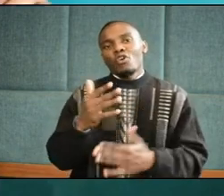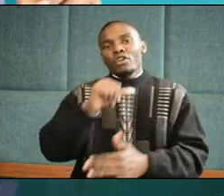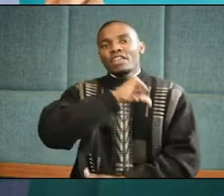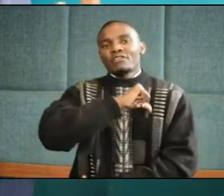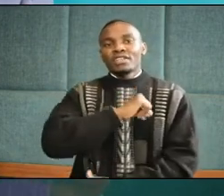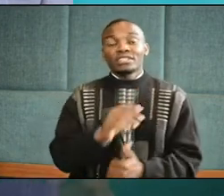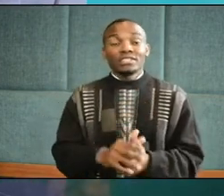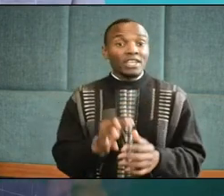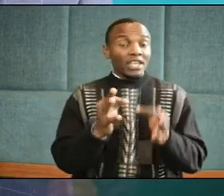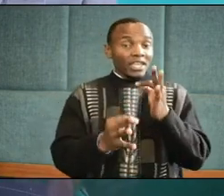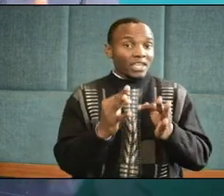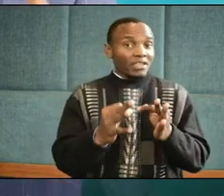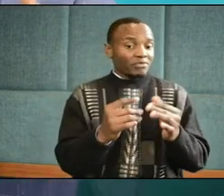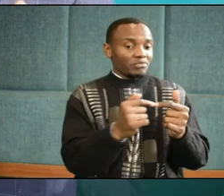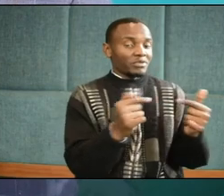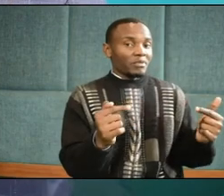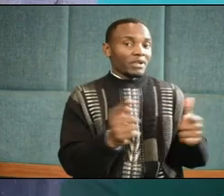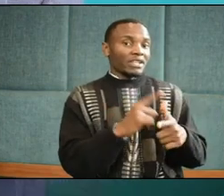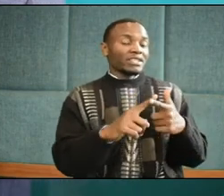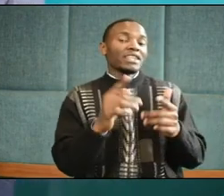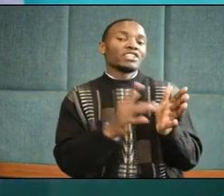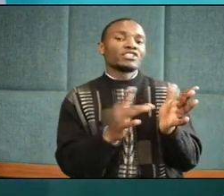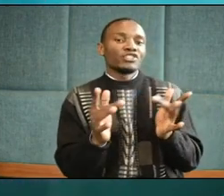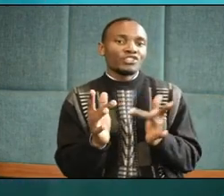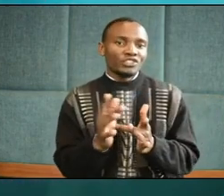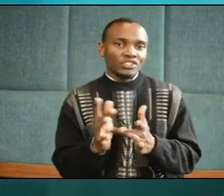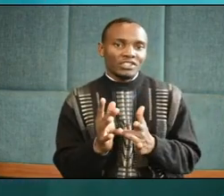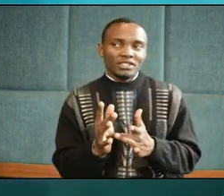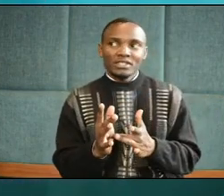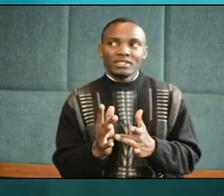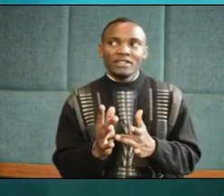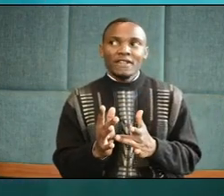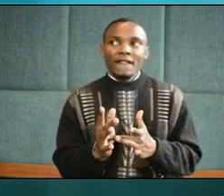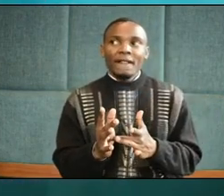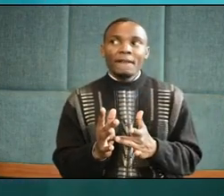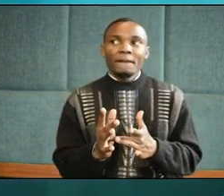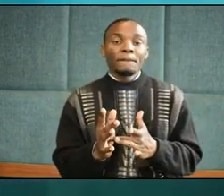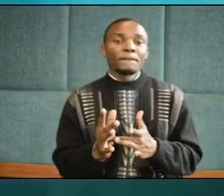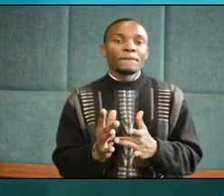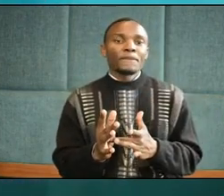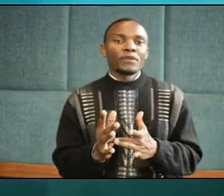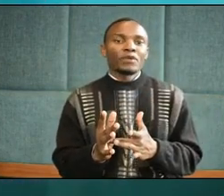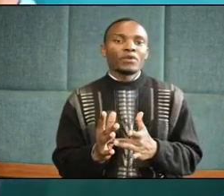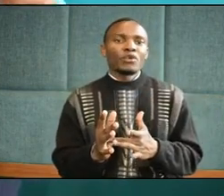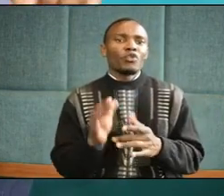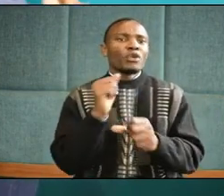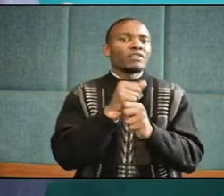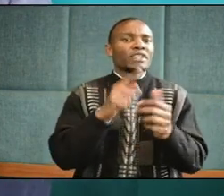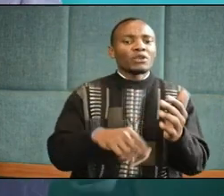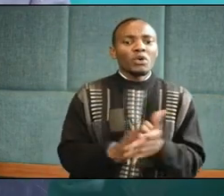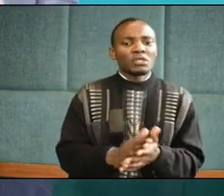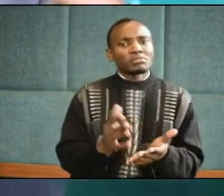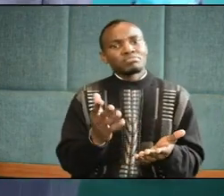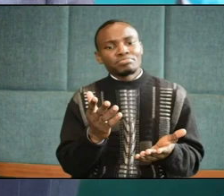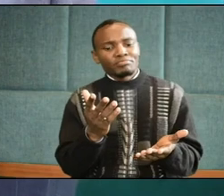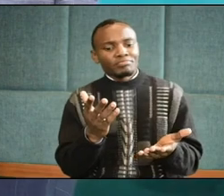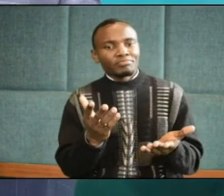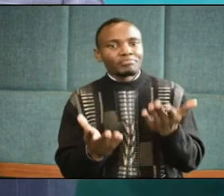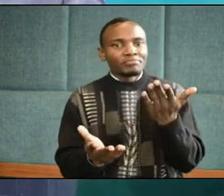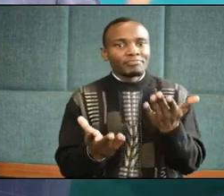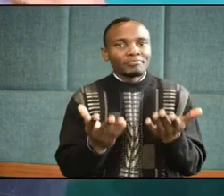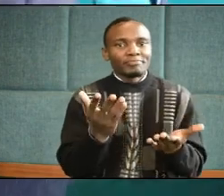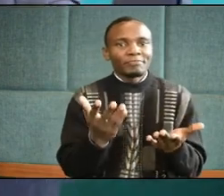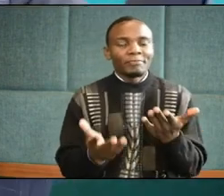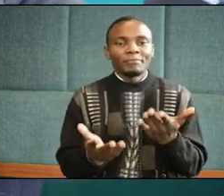it were otherwise, Jesus would have calculated the danger and the difficulty of